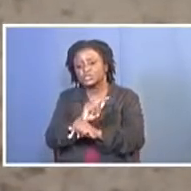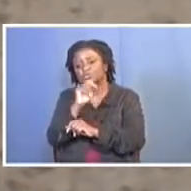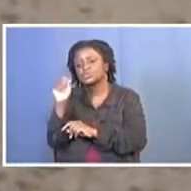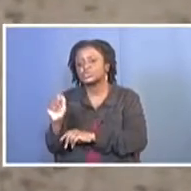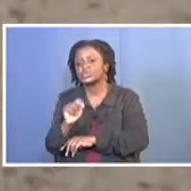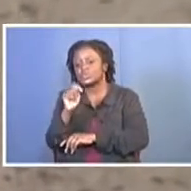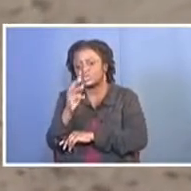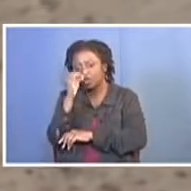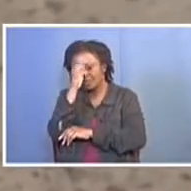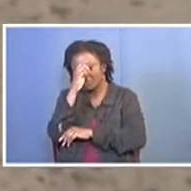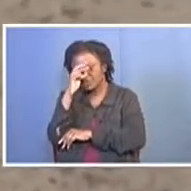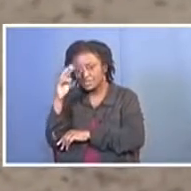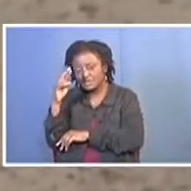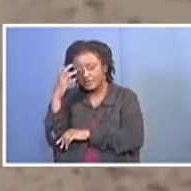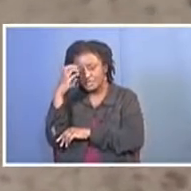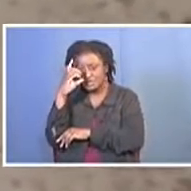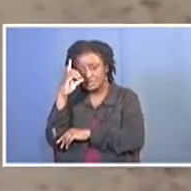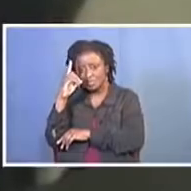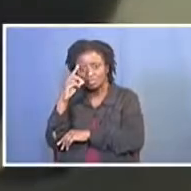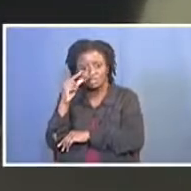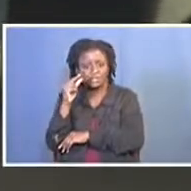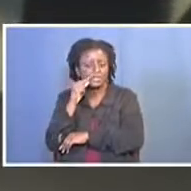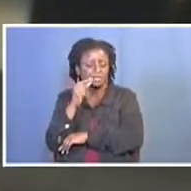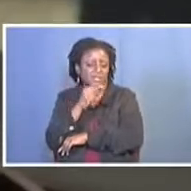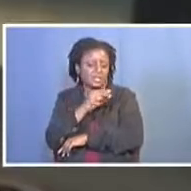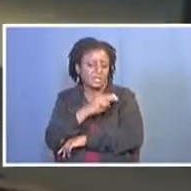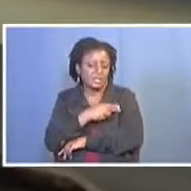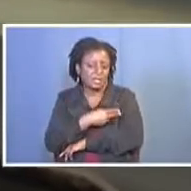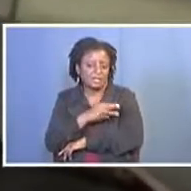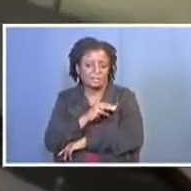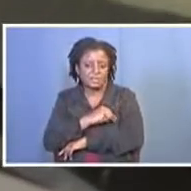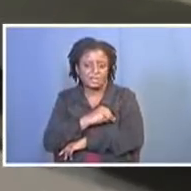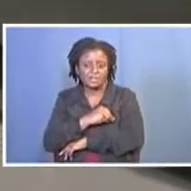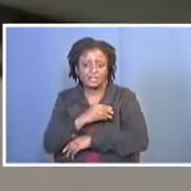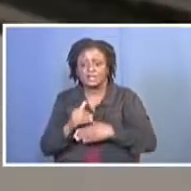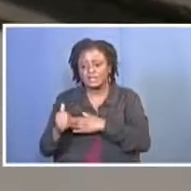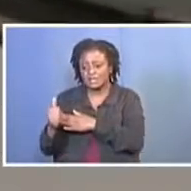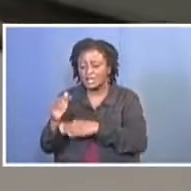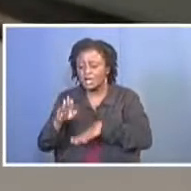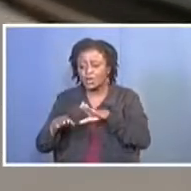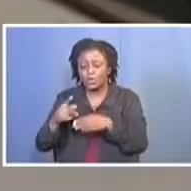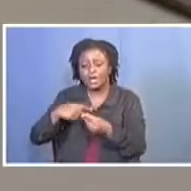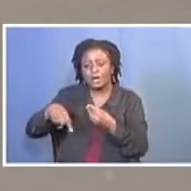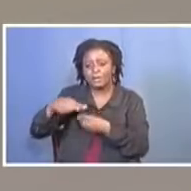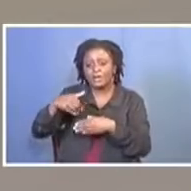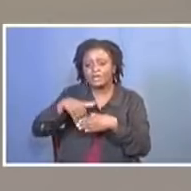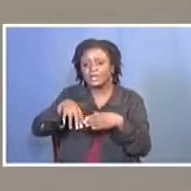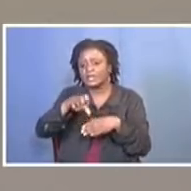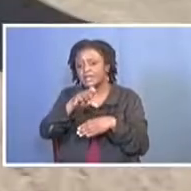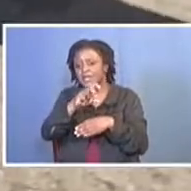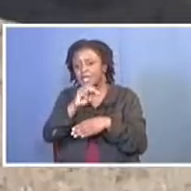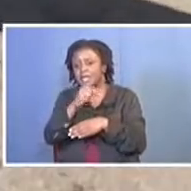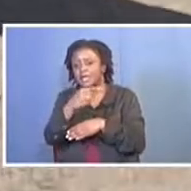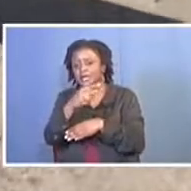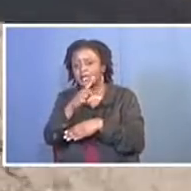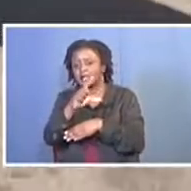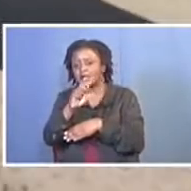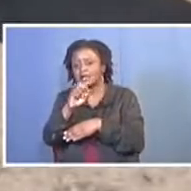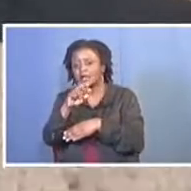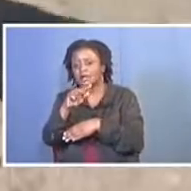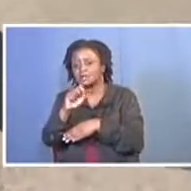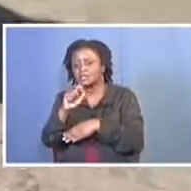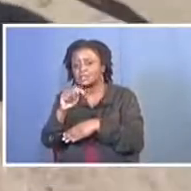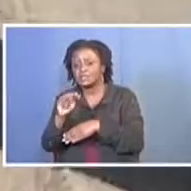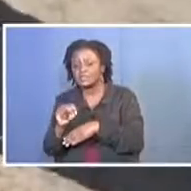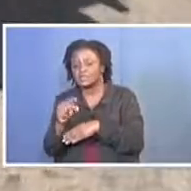Honorable Glenys Hannah Martin, spearheaded a walkabout in the Angliston community. The effort is to have all 507